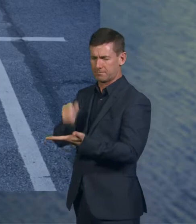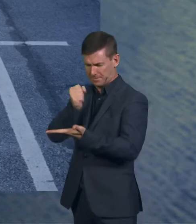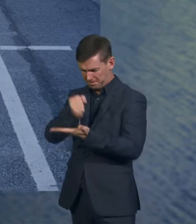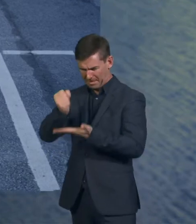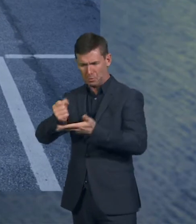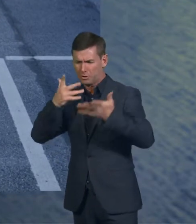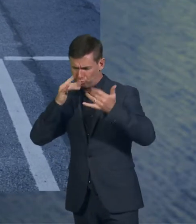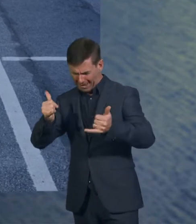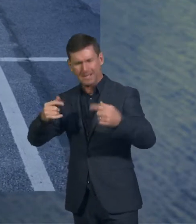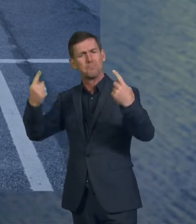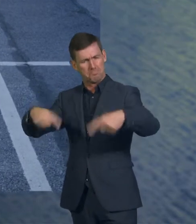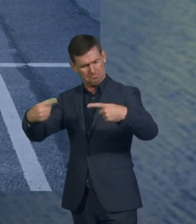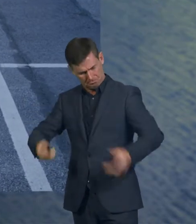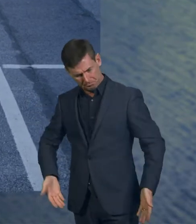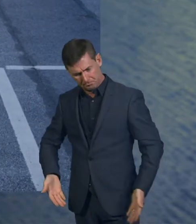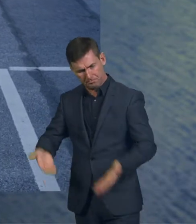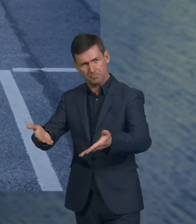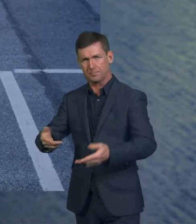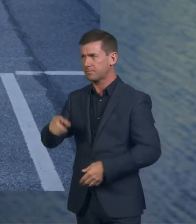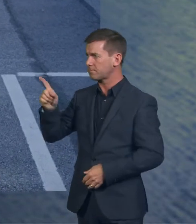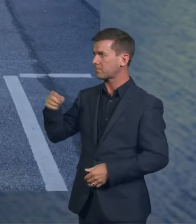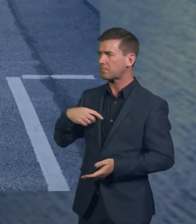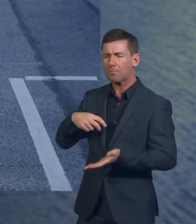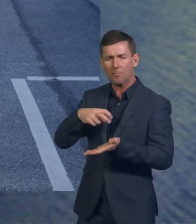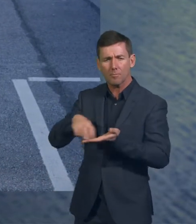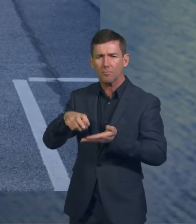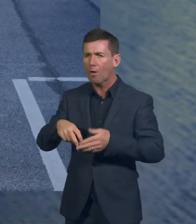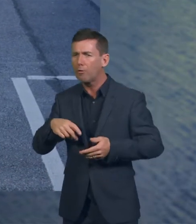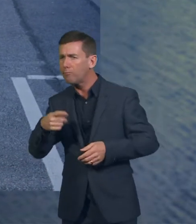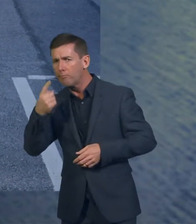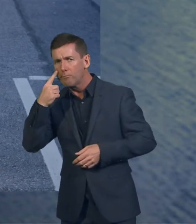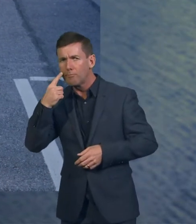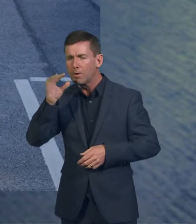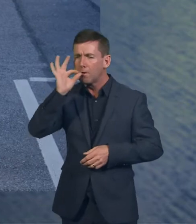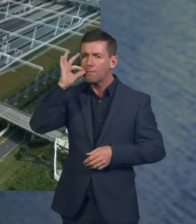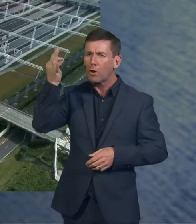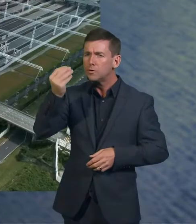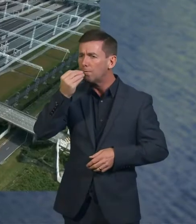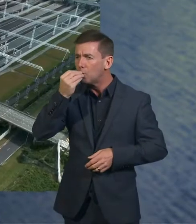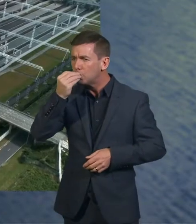travel, Maurice is off for some French pâtisserie to take back to England.